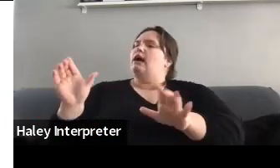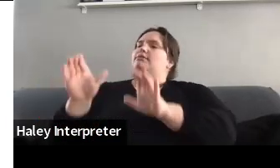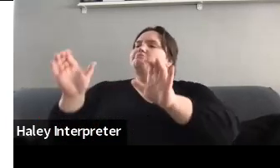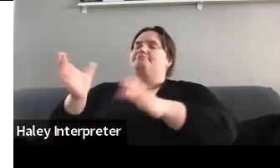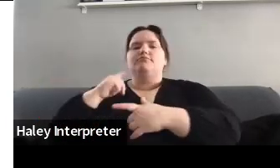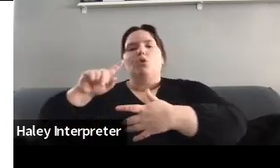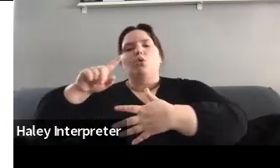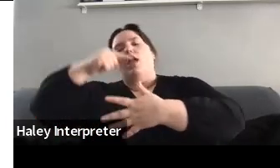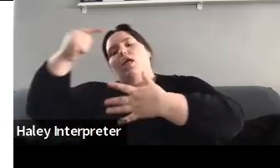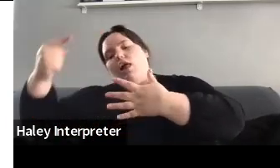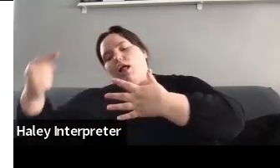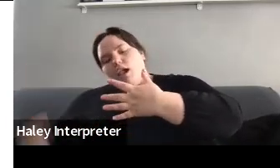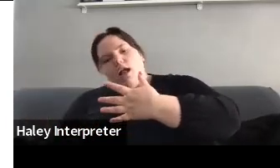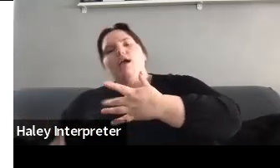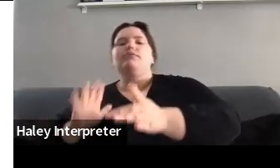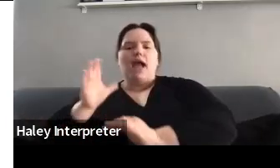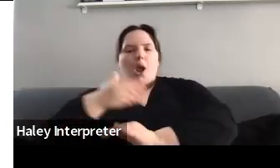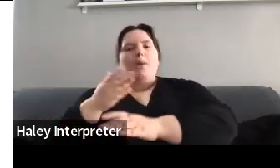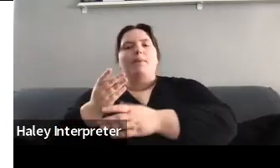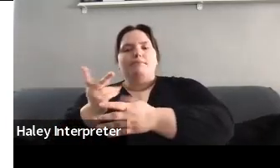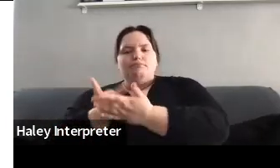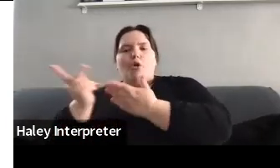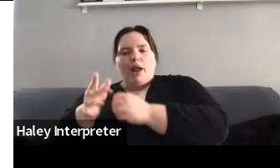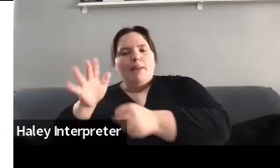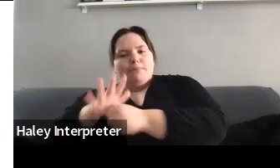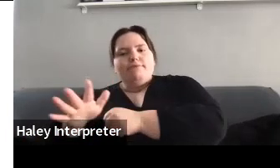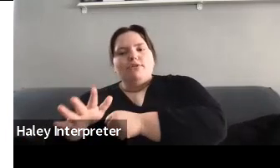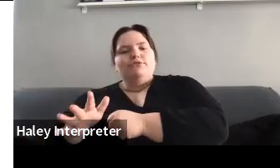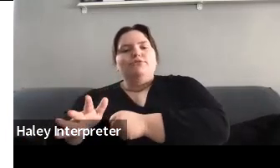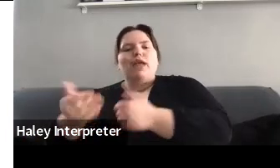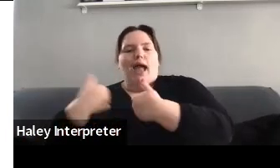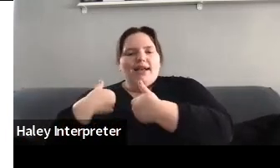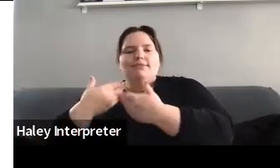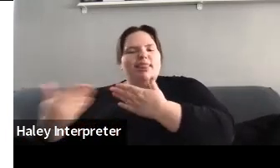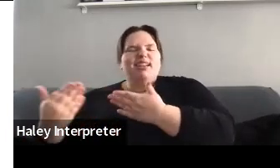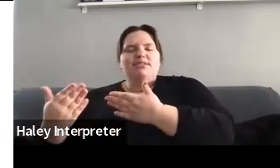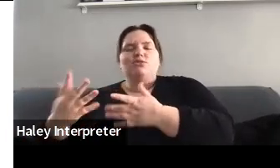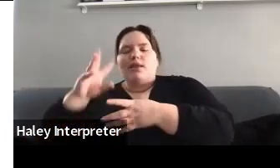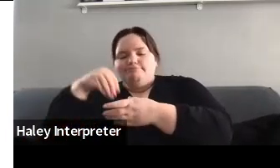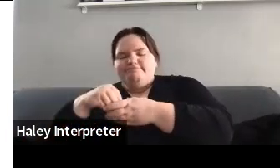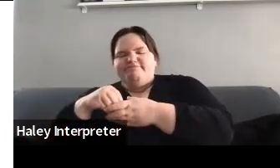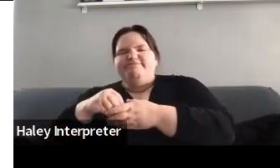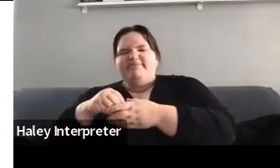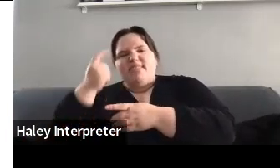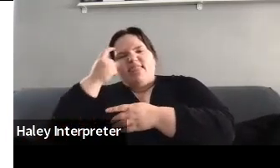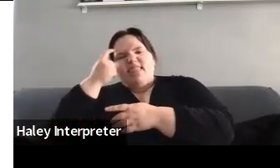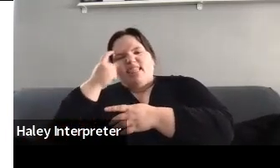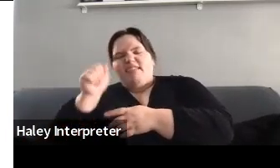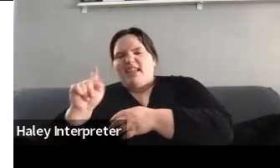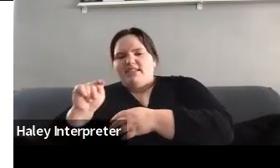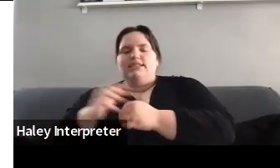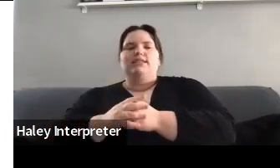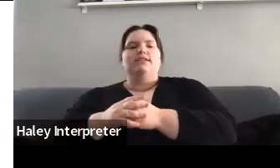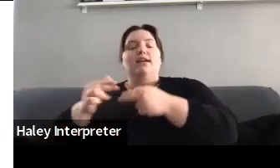are all the type of things that our program covers and that we consider AT. On the slide is an image